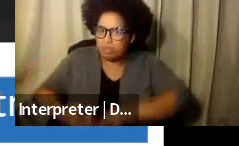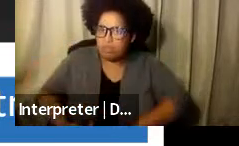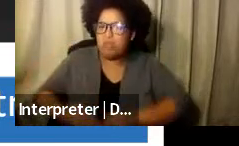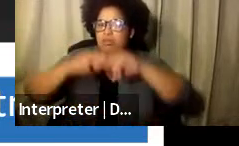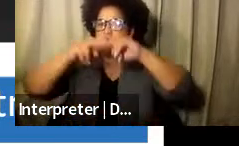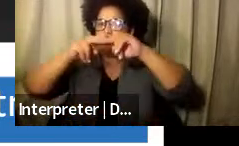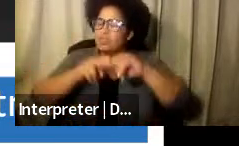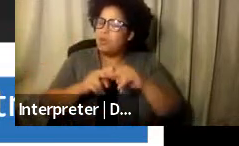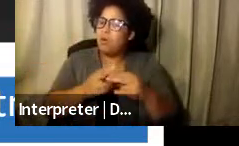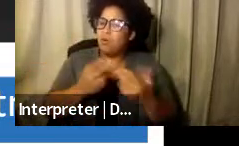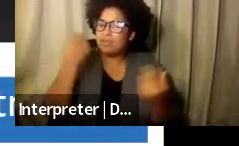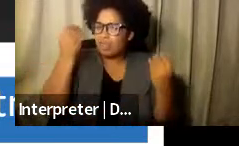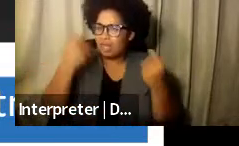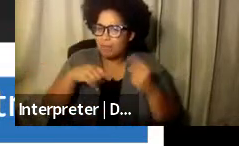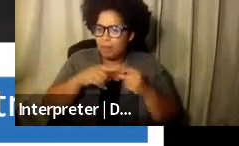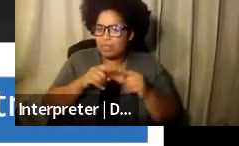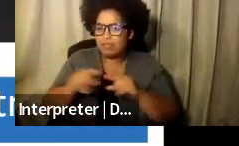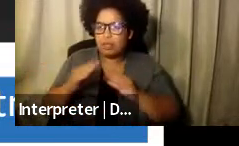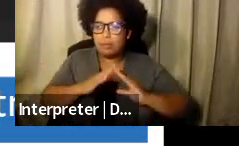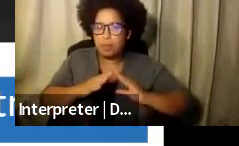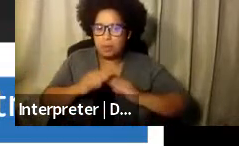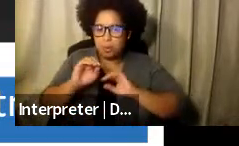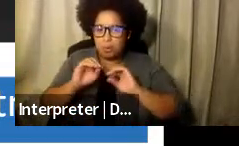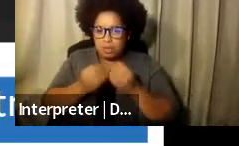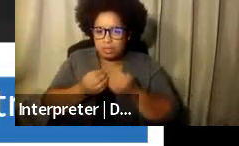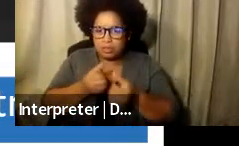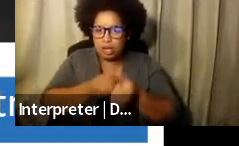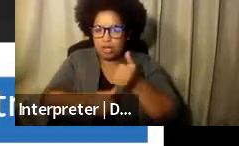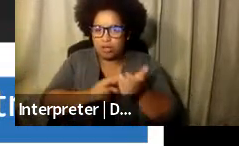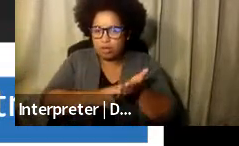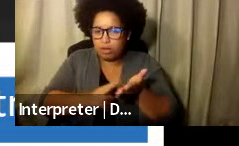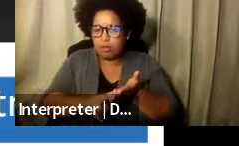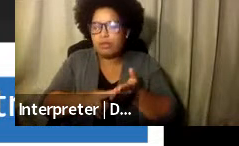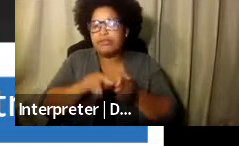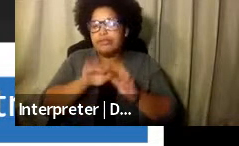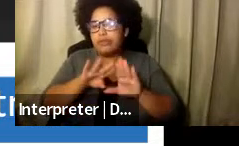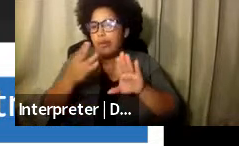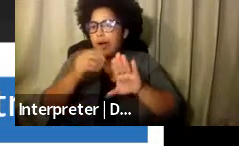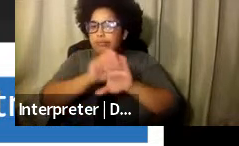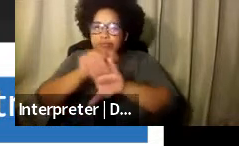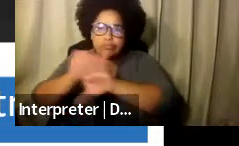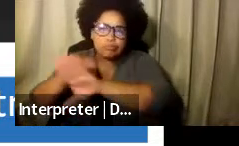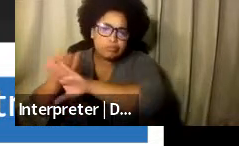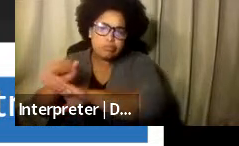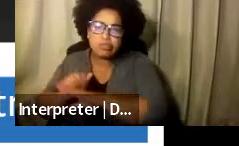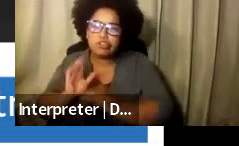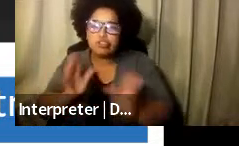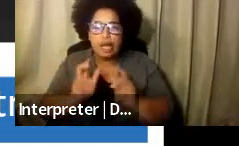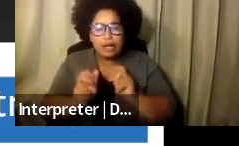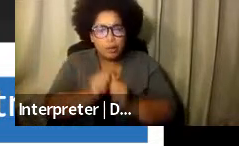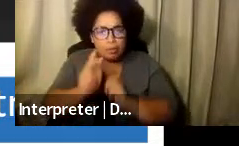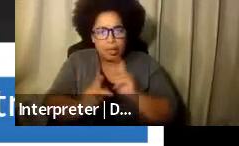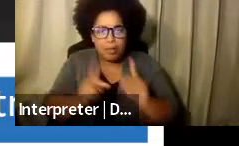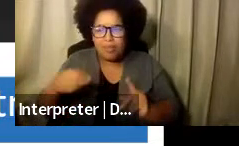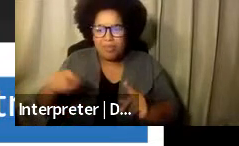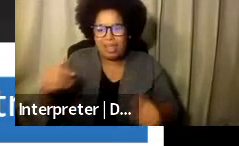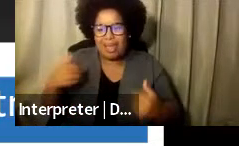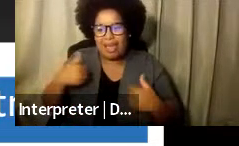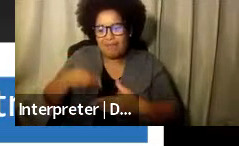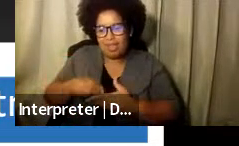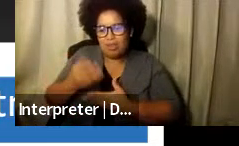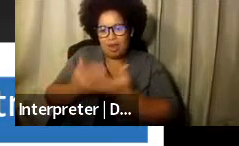these community organizations under contract, going door to door, knocking on doors, talking to people. What are they carrying in